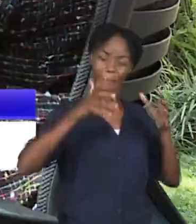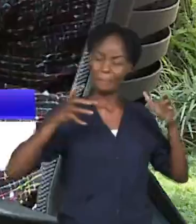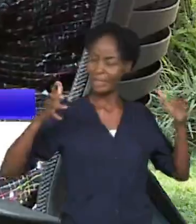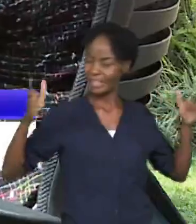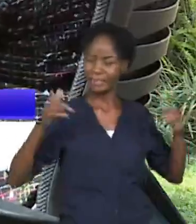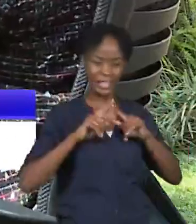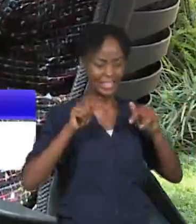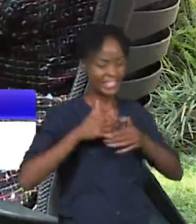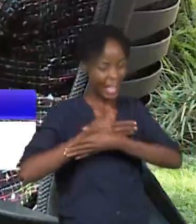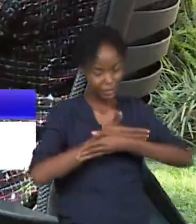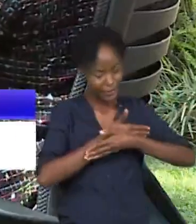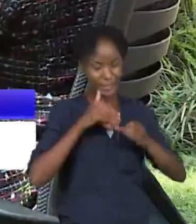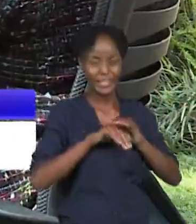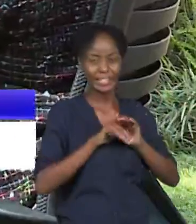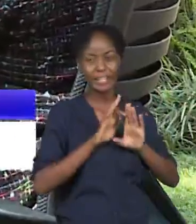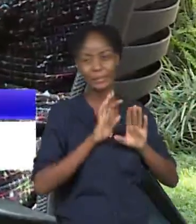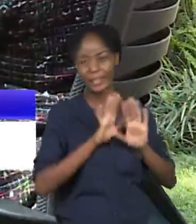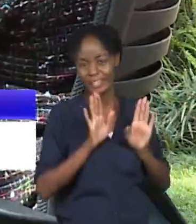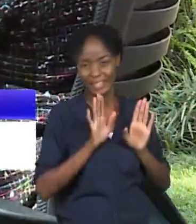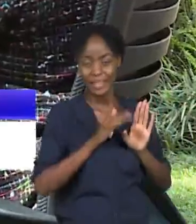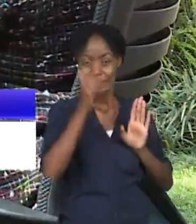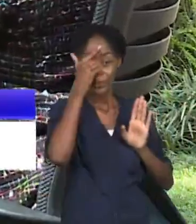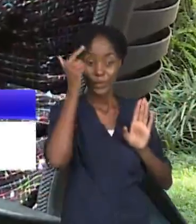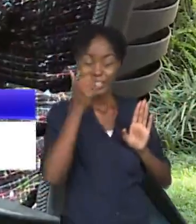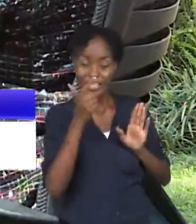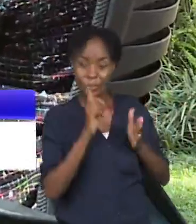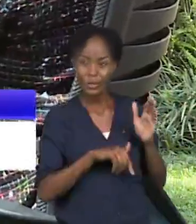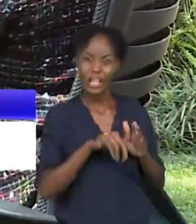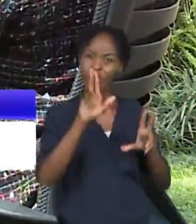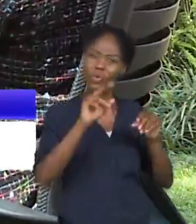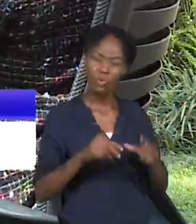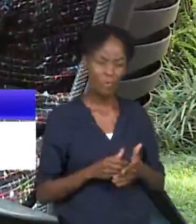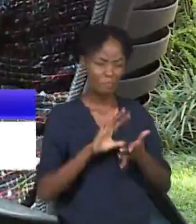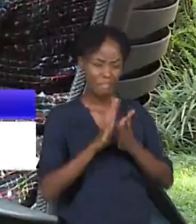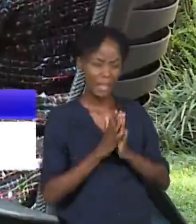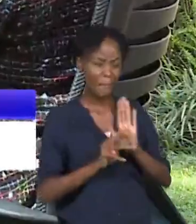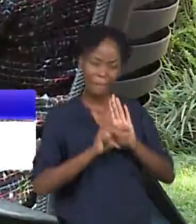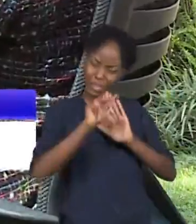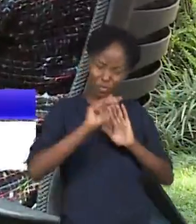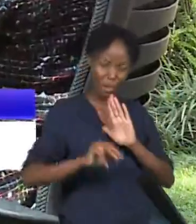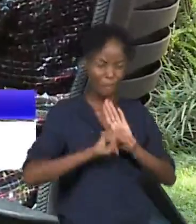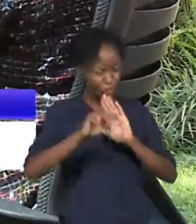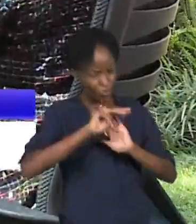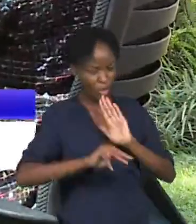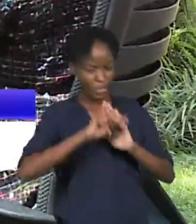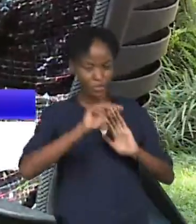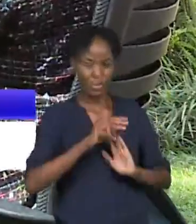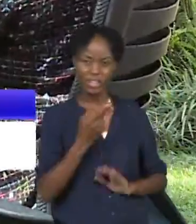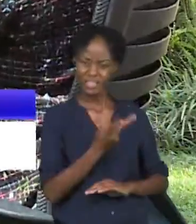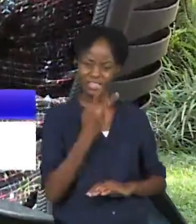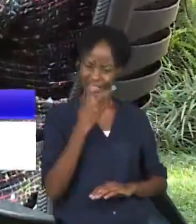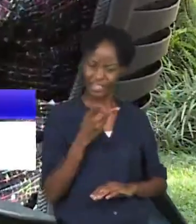bodies, then they miss the point. Okay. Because suddenly you're telling them, kuwa mtu mzima, be a mature person. Don't you see what you're doing is